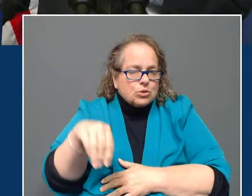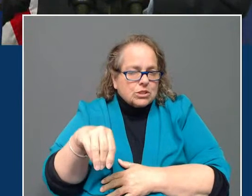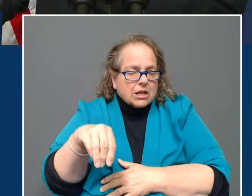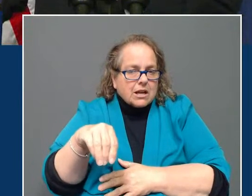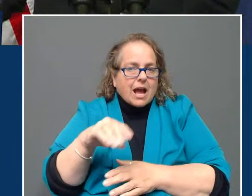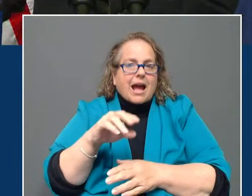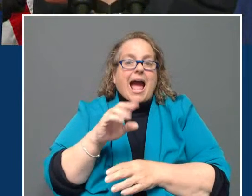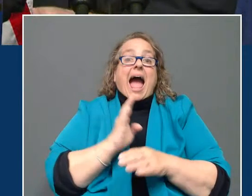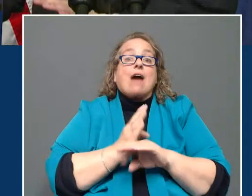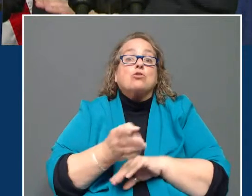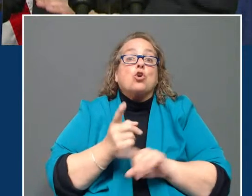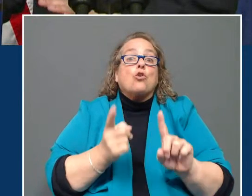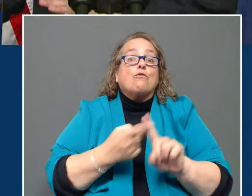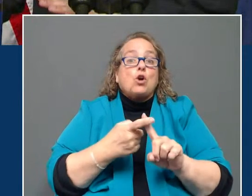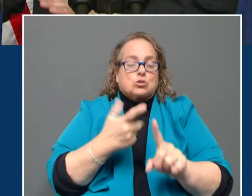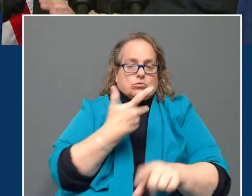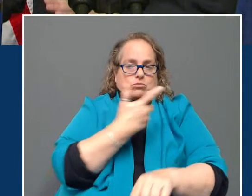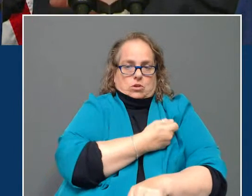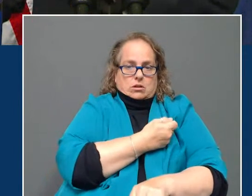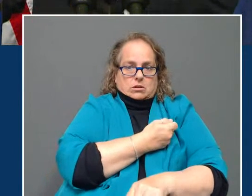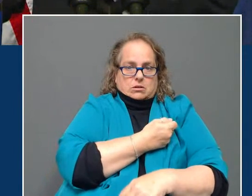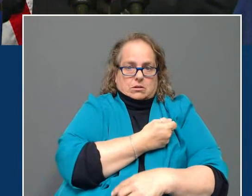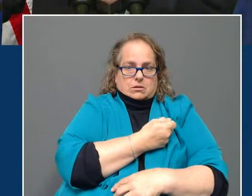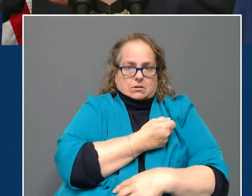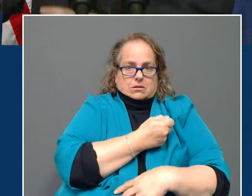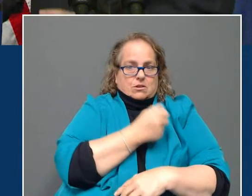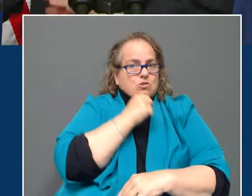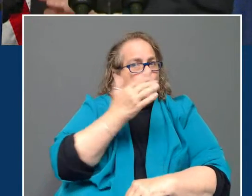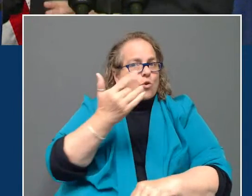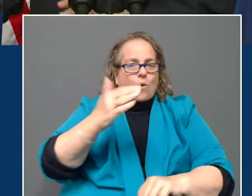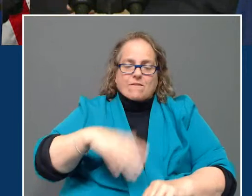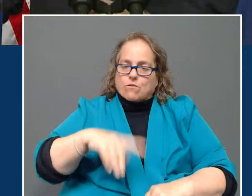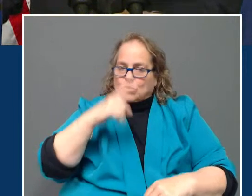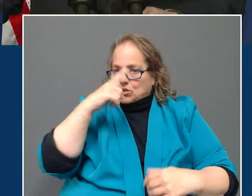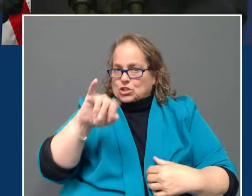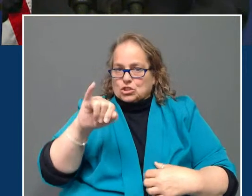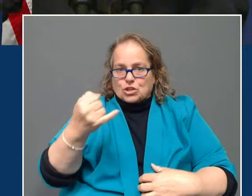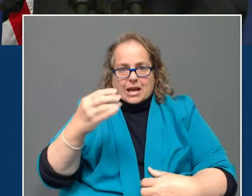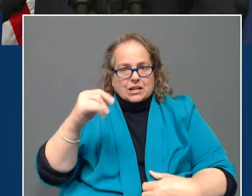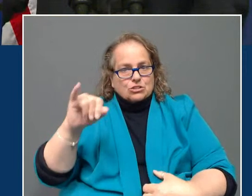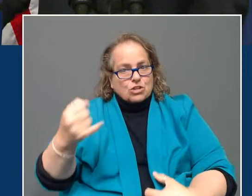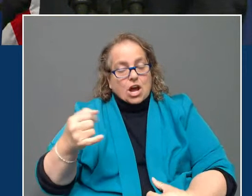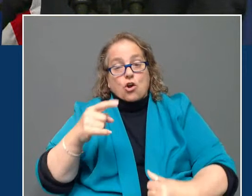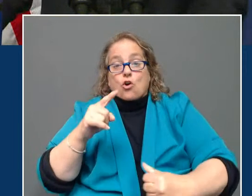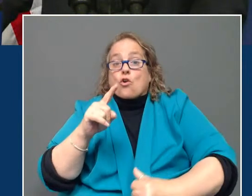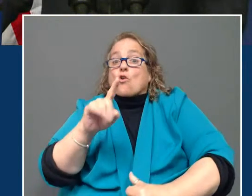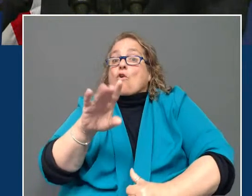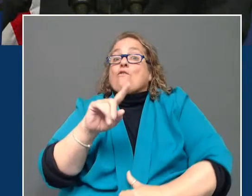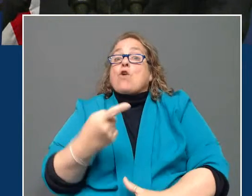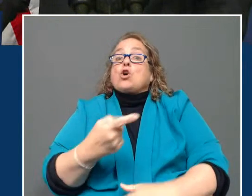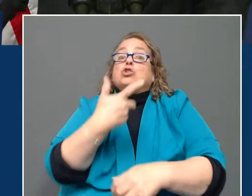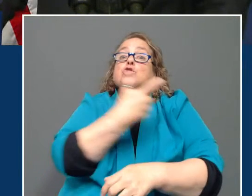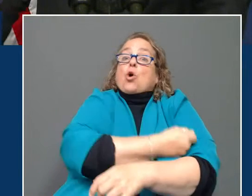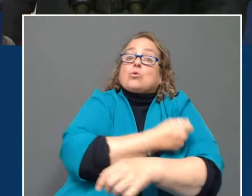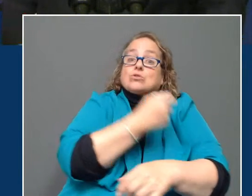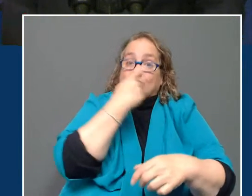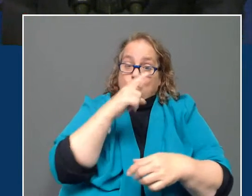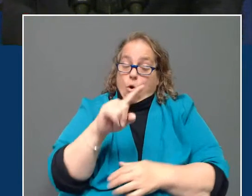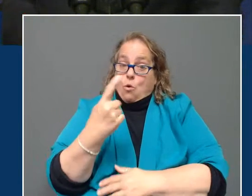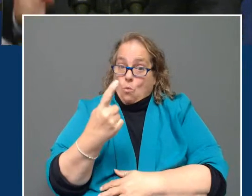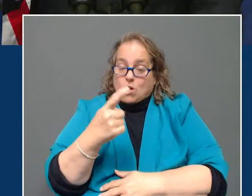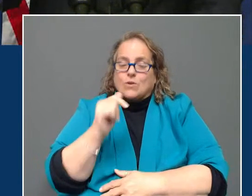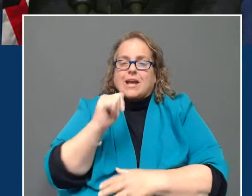dose. In other words, don't wait for J&J. After just your first dose of these 2, you can already get to